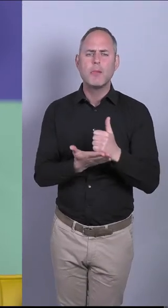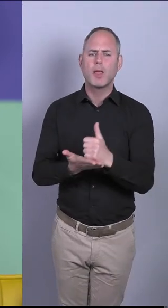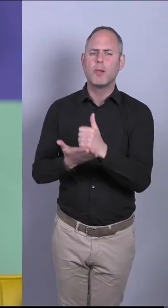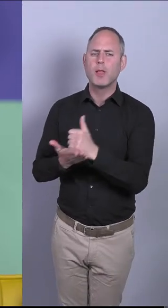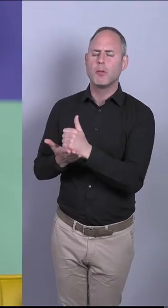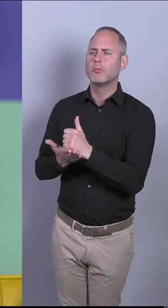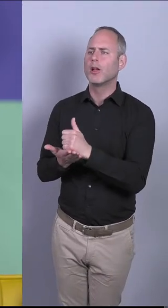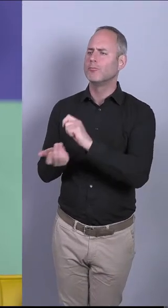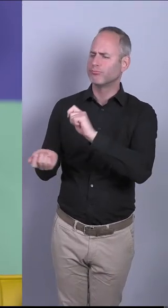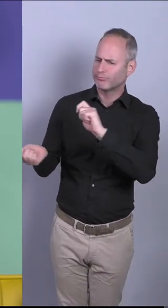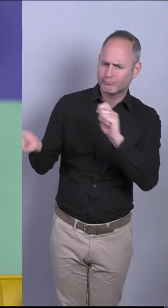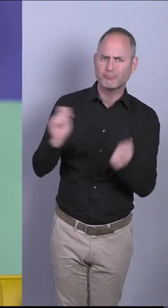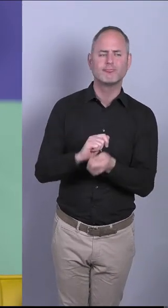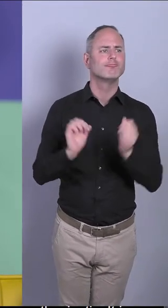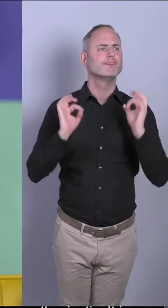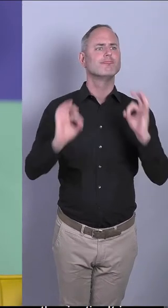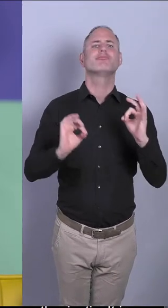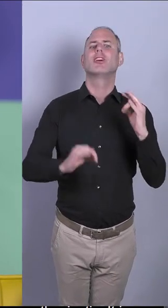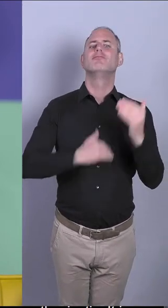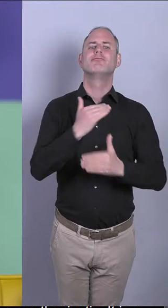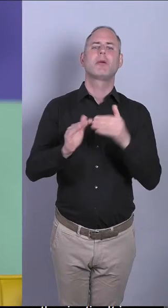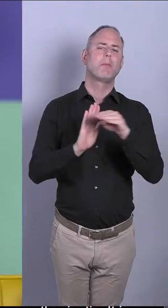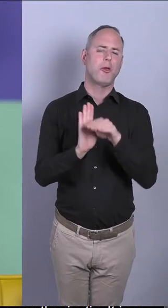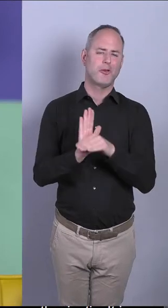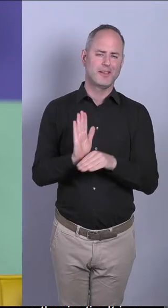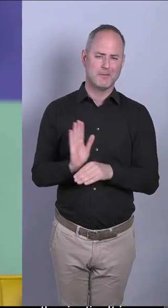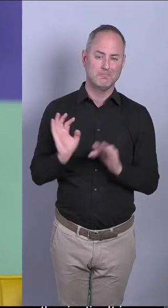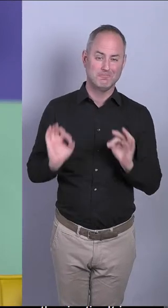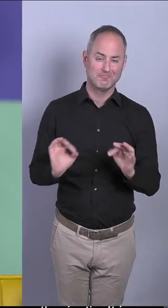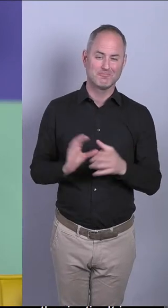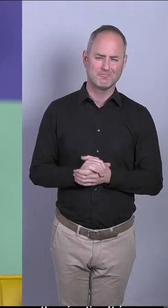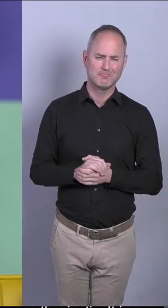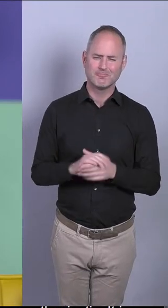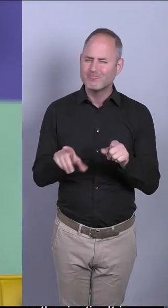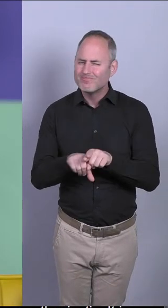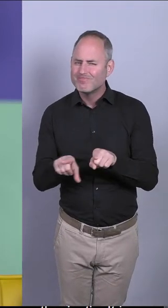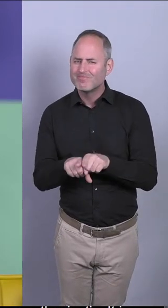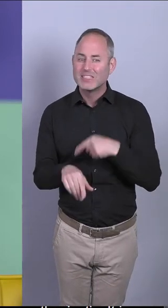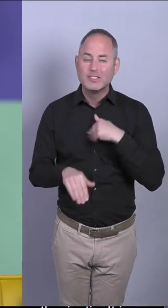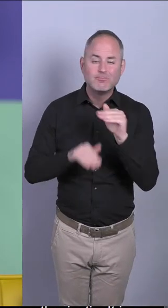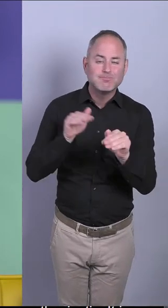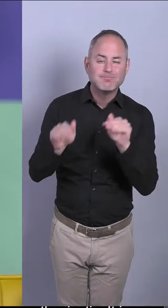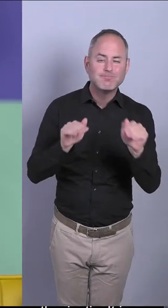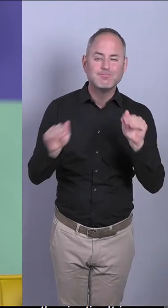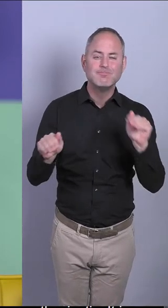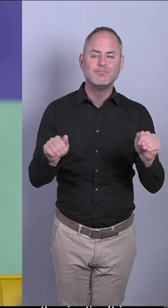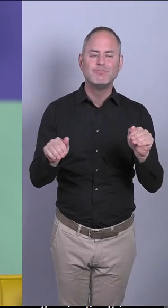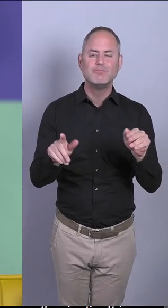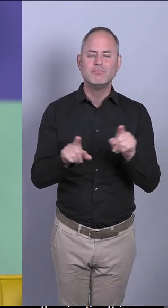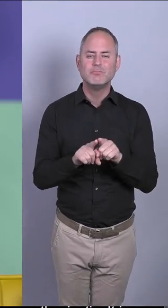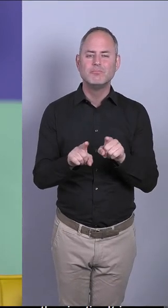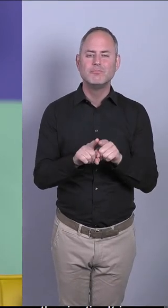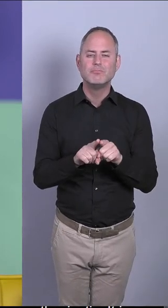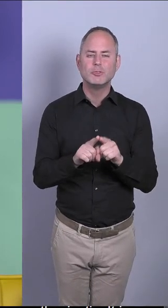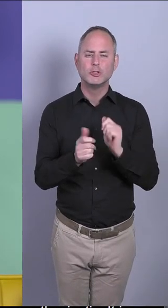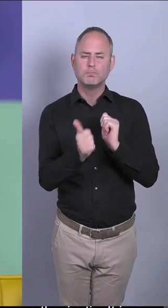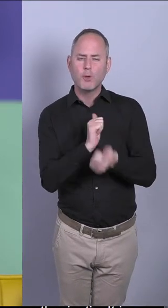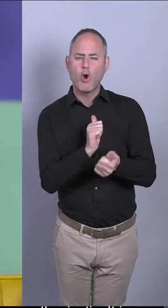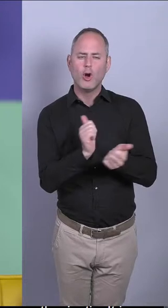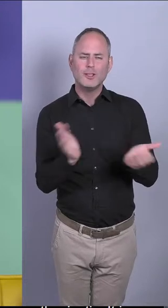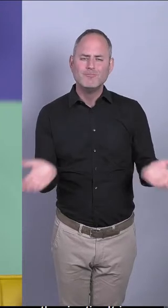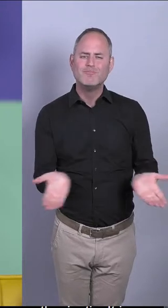volunteers as they come here. But honestly, I'd like to motivate volunteers